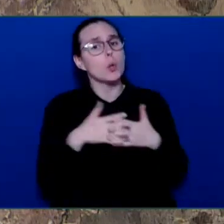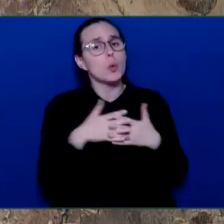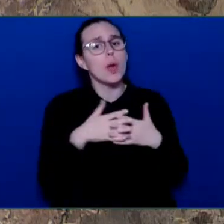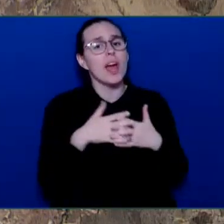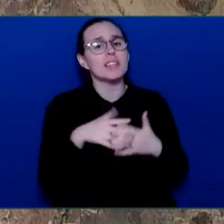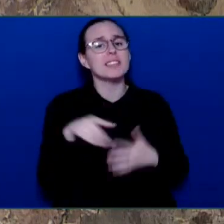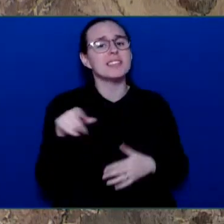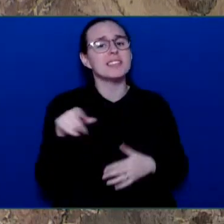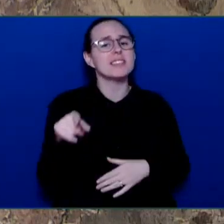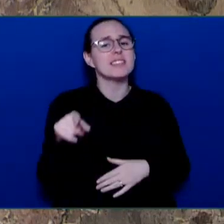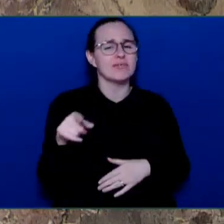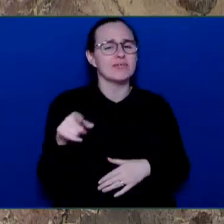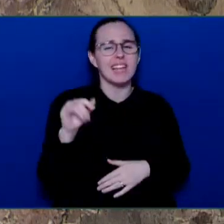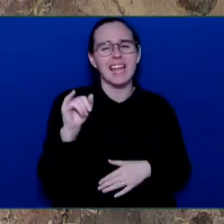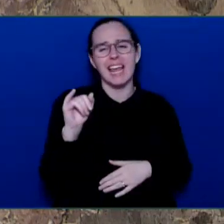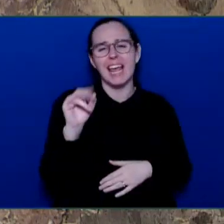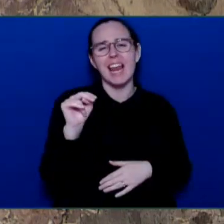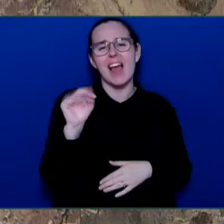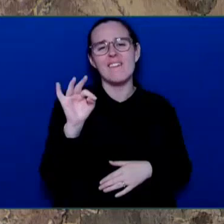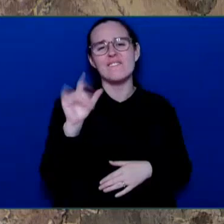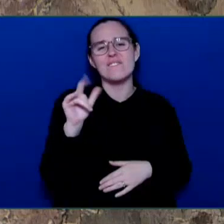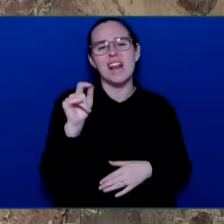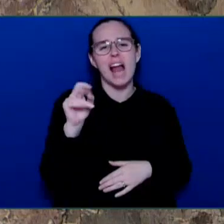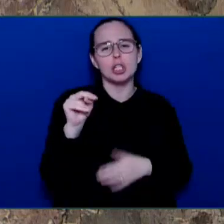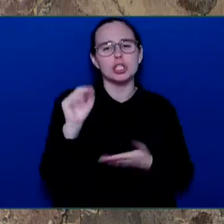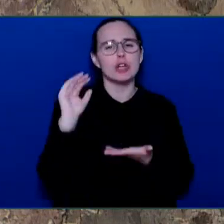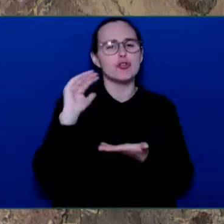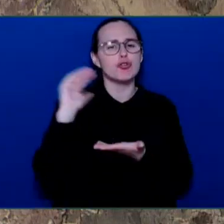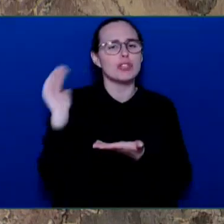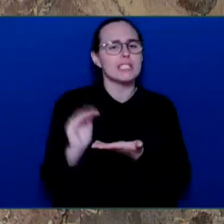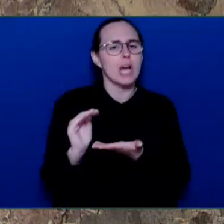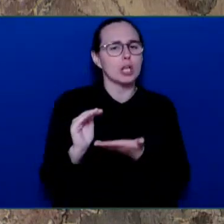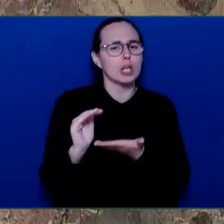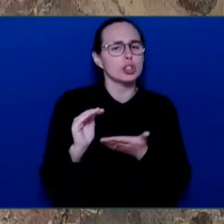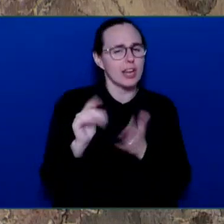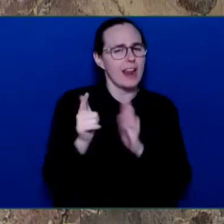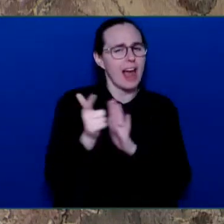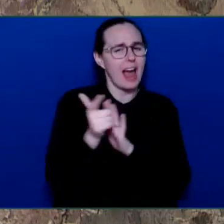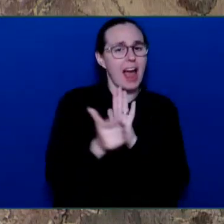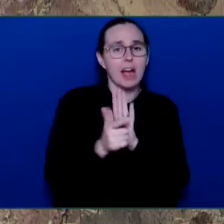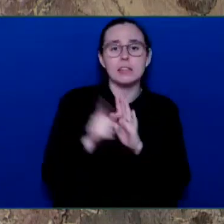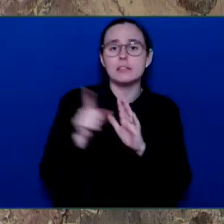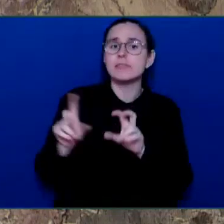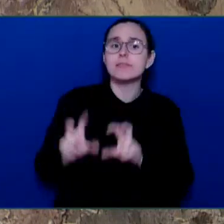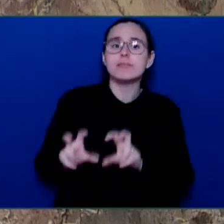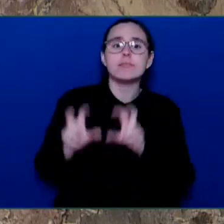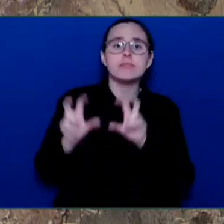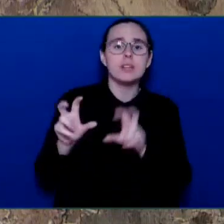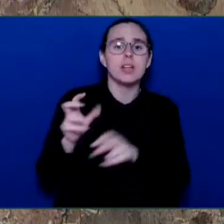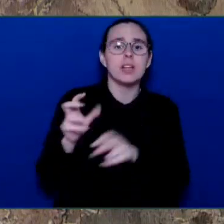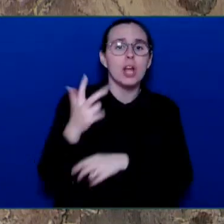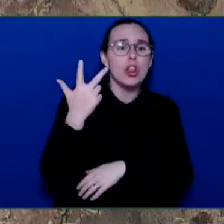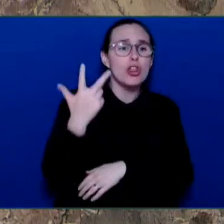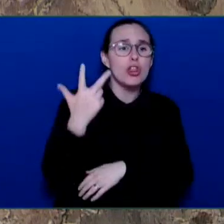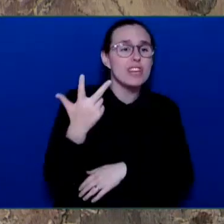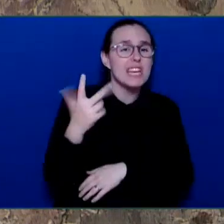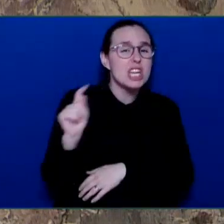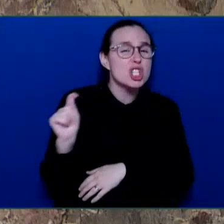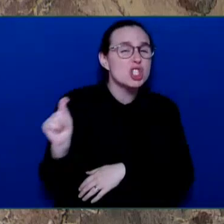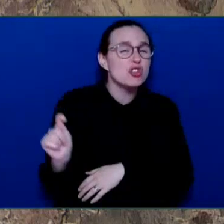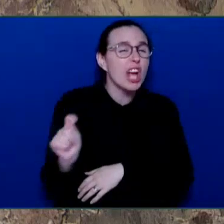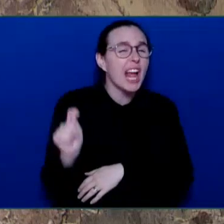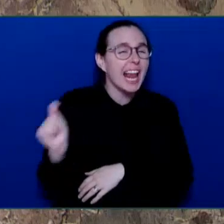$3 trillion in investment in renewable energy and renewable energy technologies. British Columbia